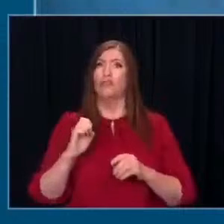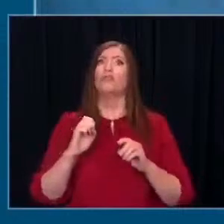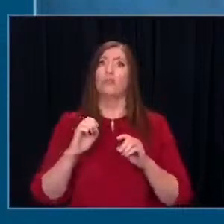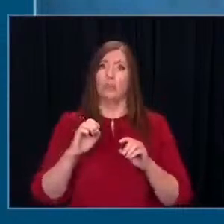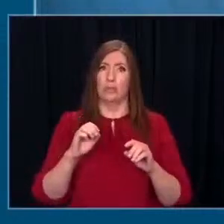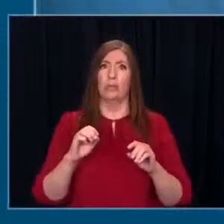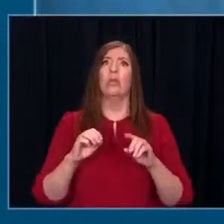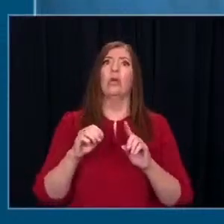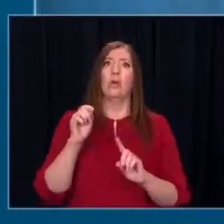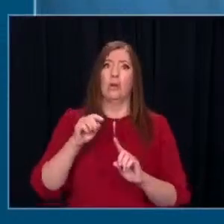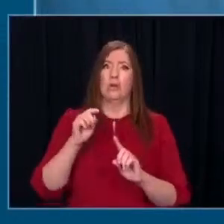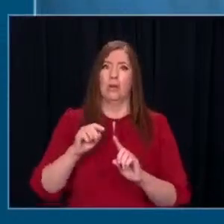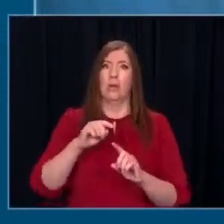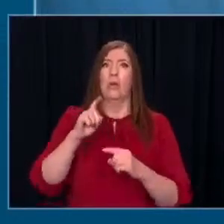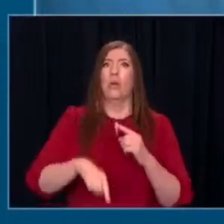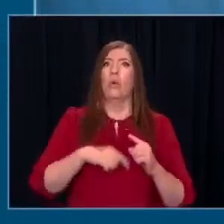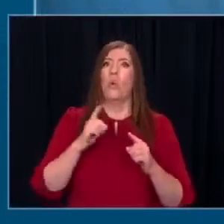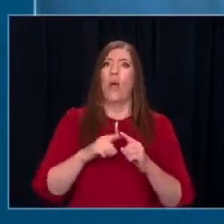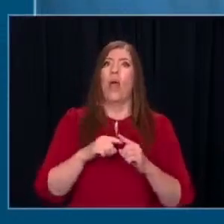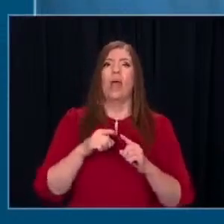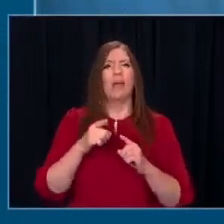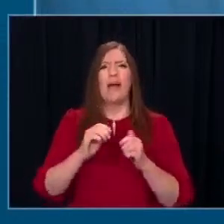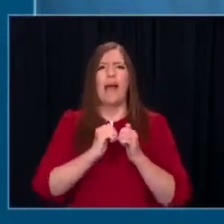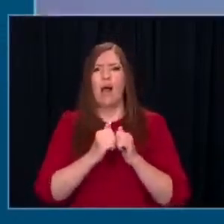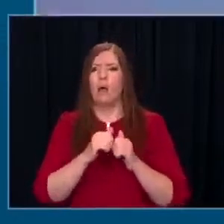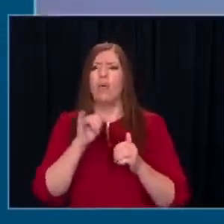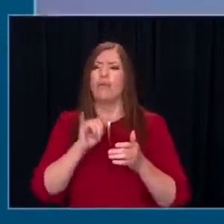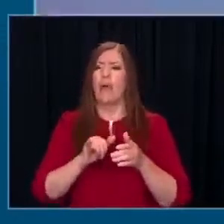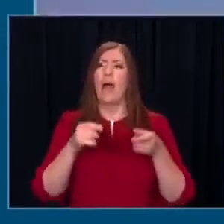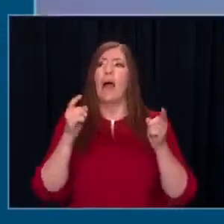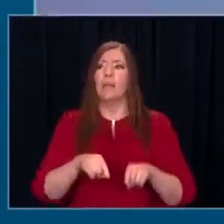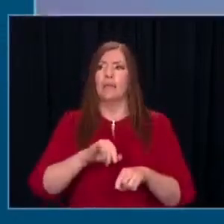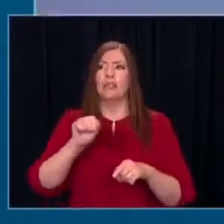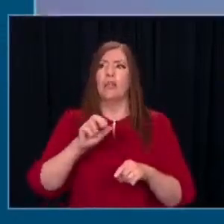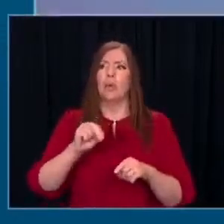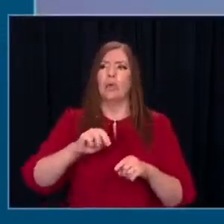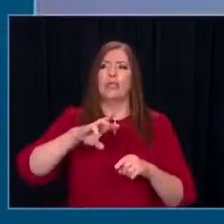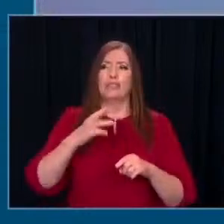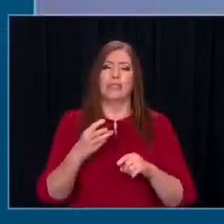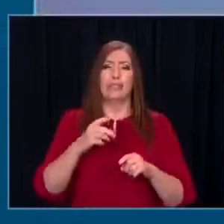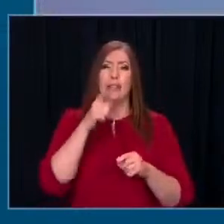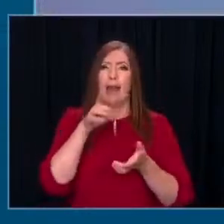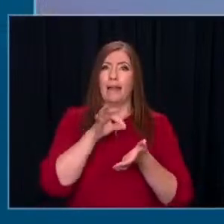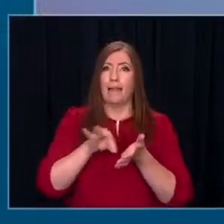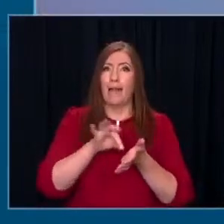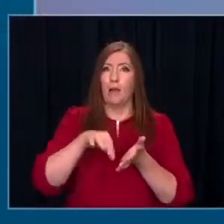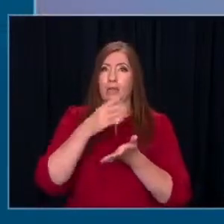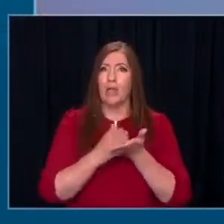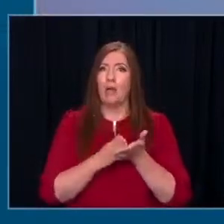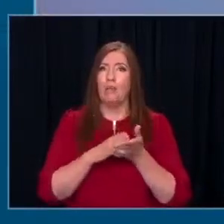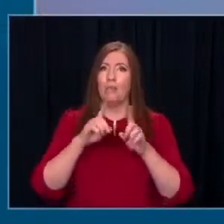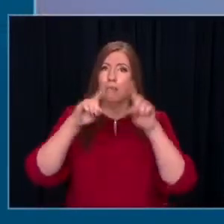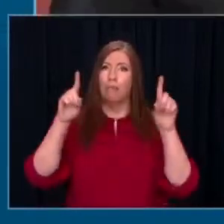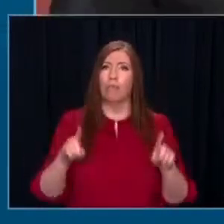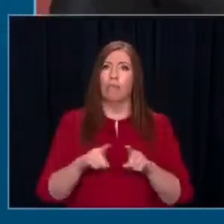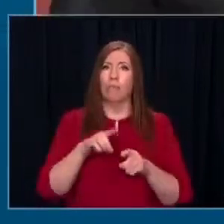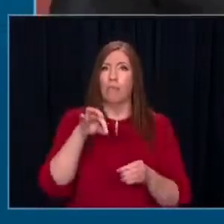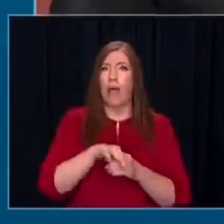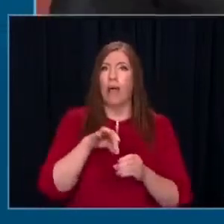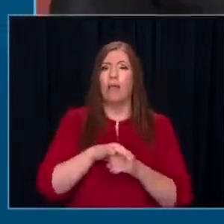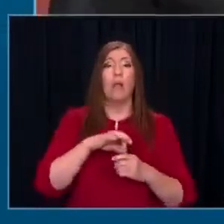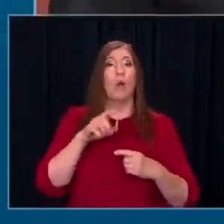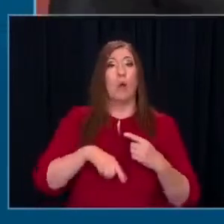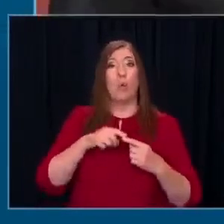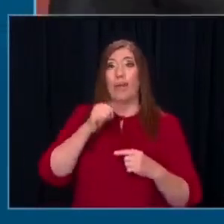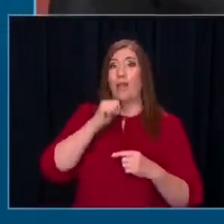to a constitutional... But how would that have happened on January 6th? Do you think they wouldn't have counted some of the ballots? So when